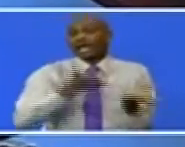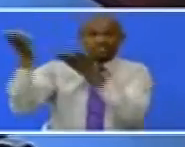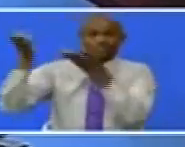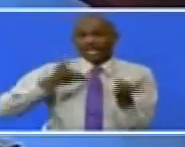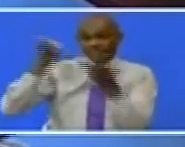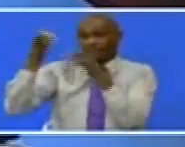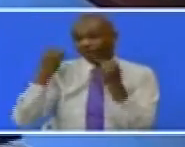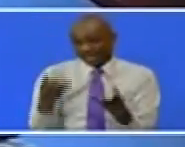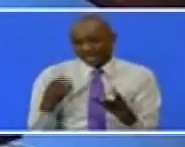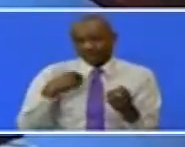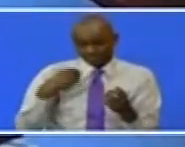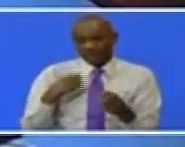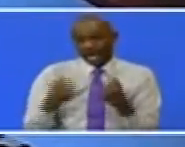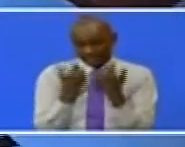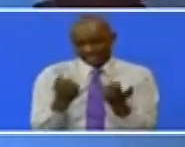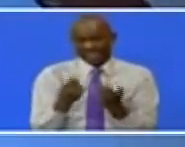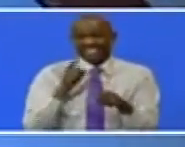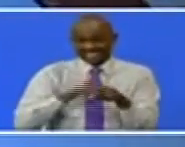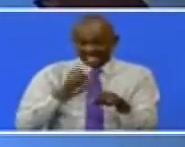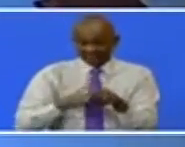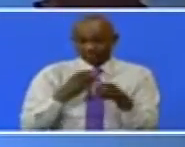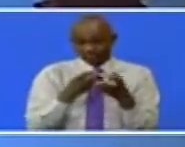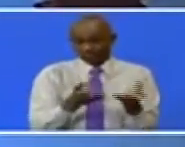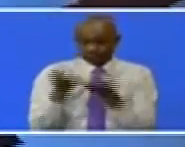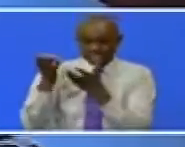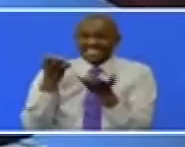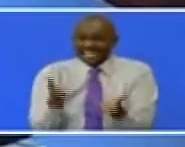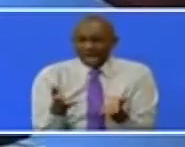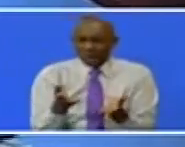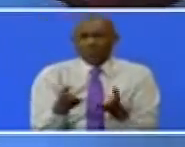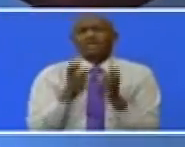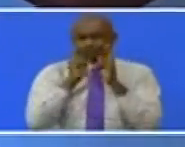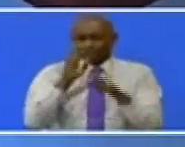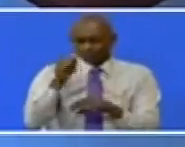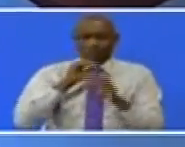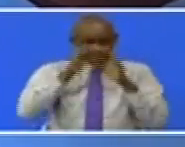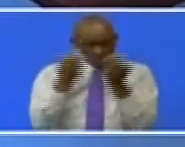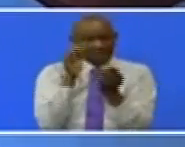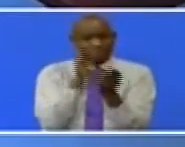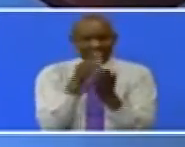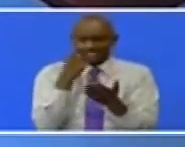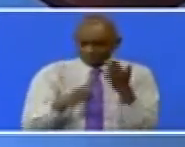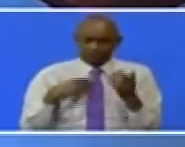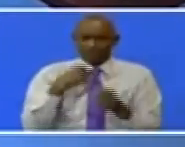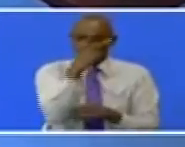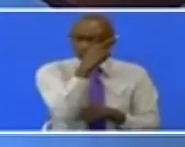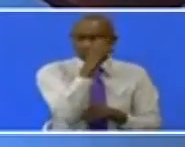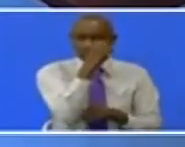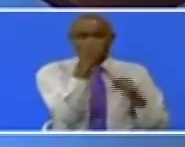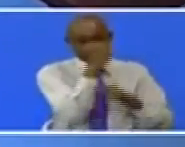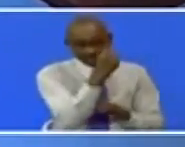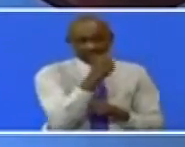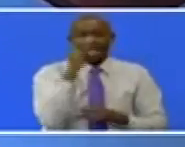are actually poised to take a lead ahead of goods exports. According to a newly released report by the World Bank, since 2005,